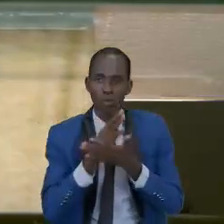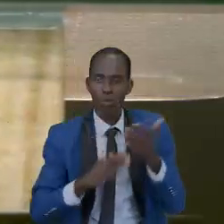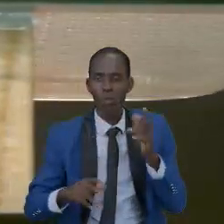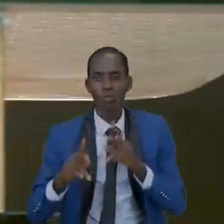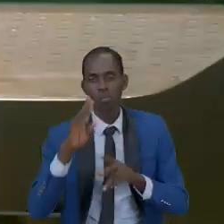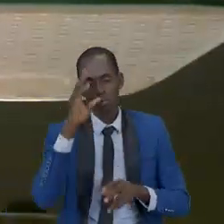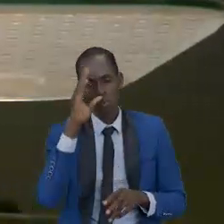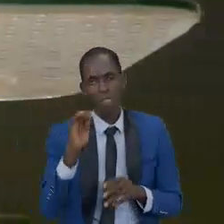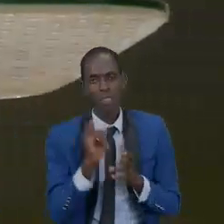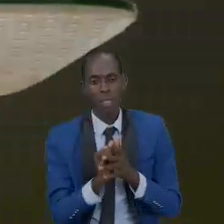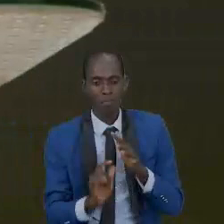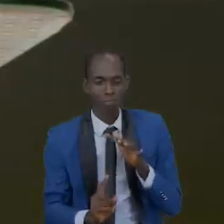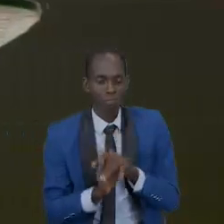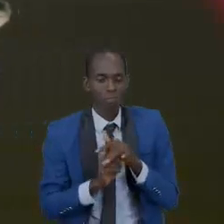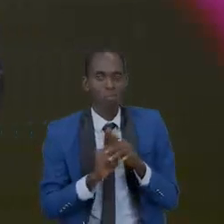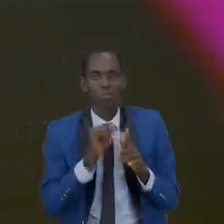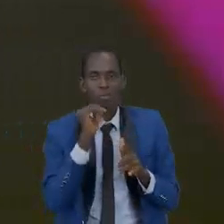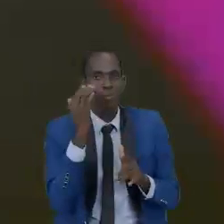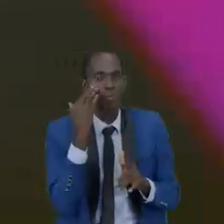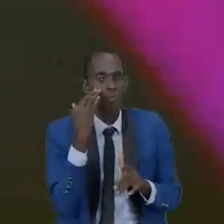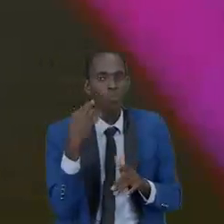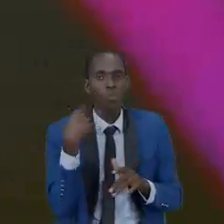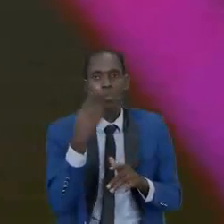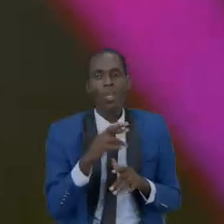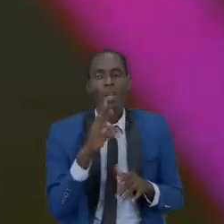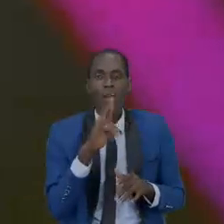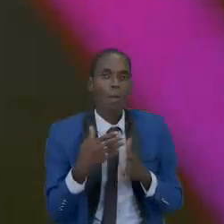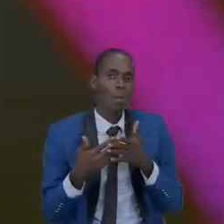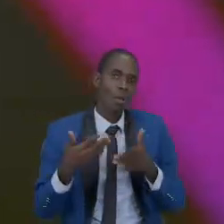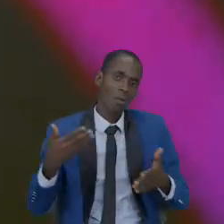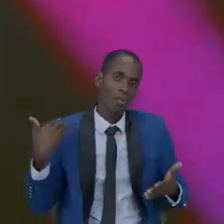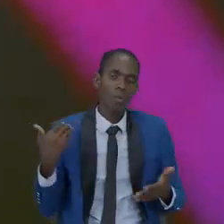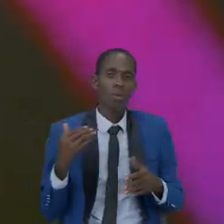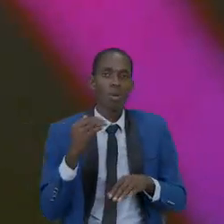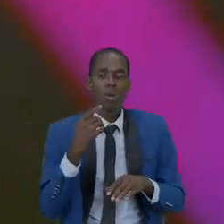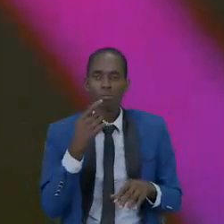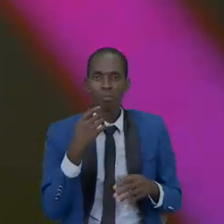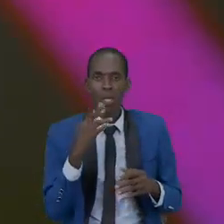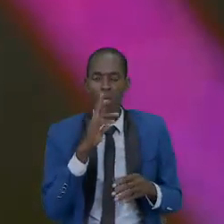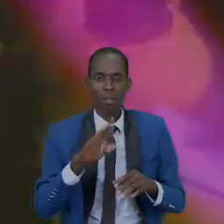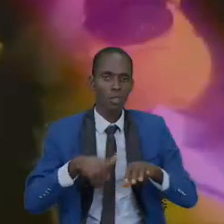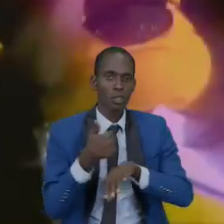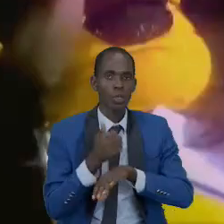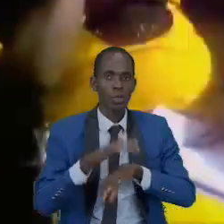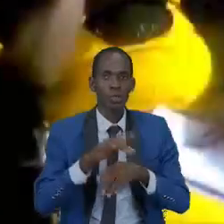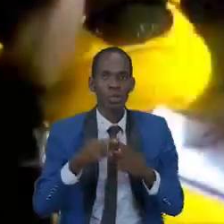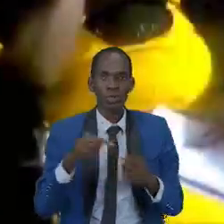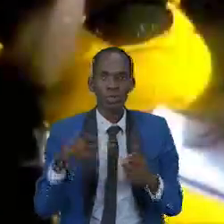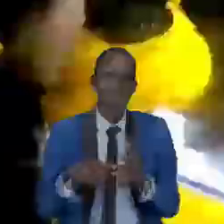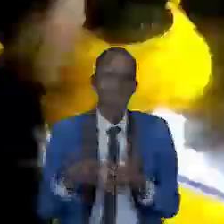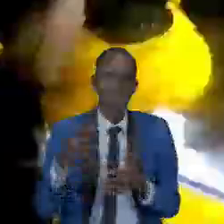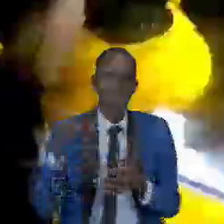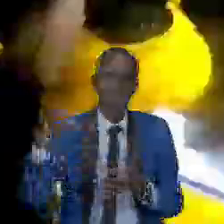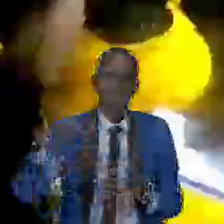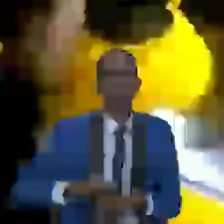in unawares who before were ordained unto this condemnation. Ungodly